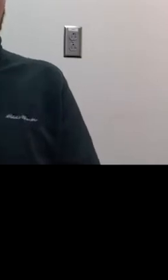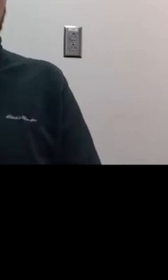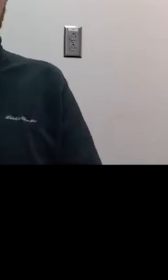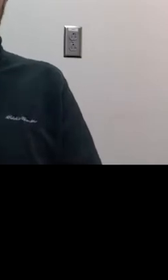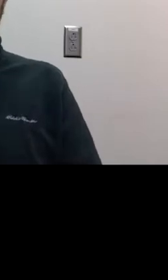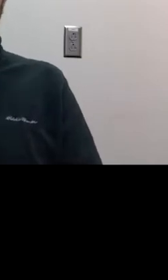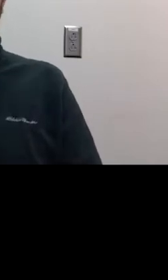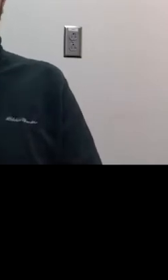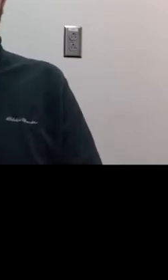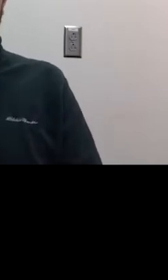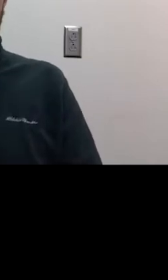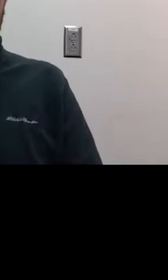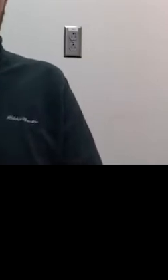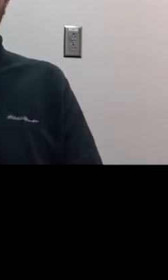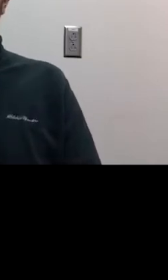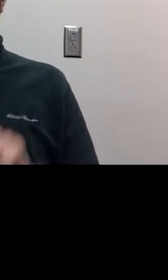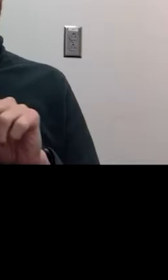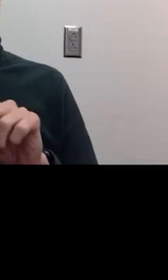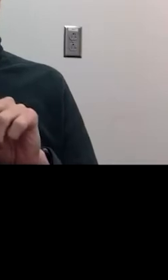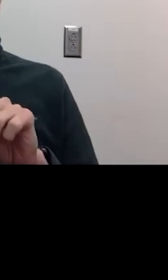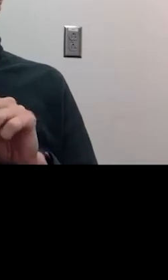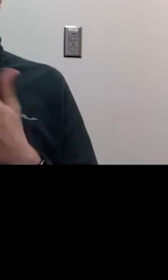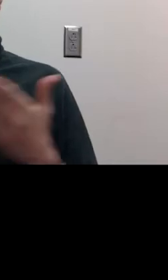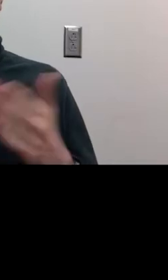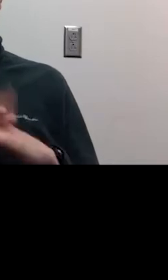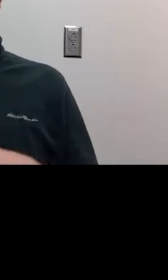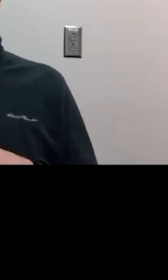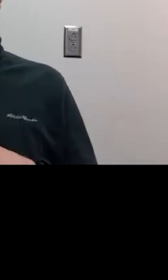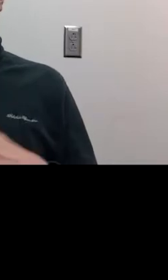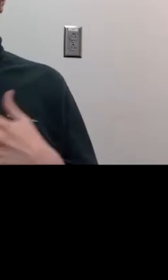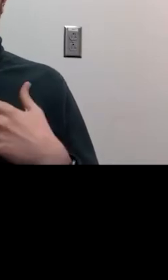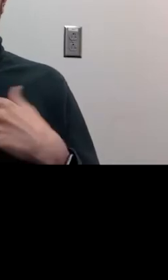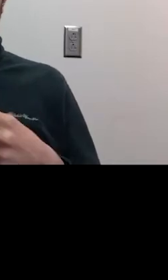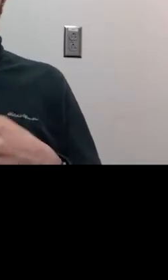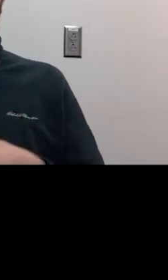There are a number of different things on the Healthcare Without Harm and